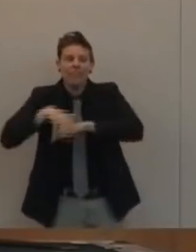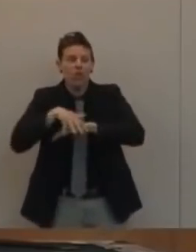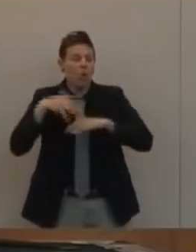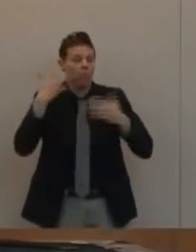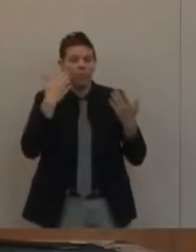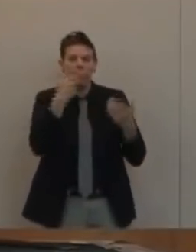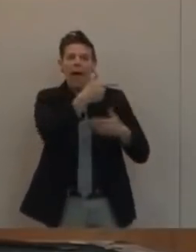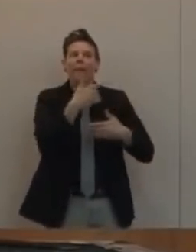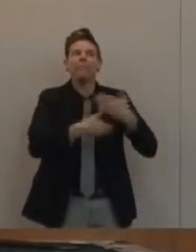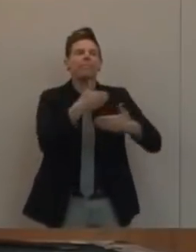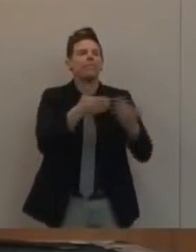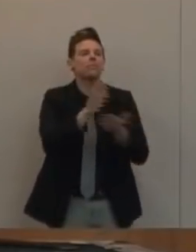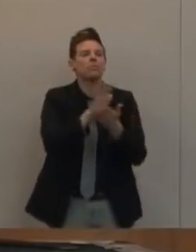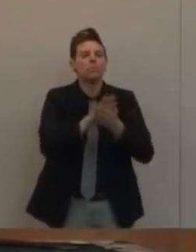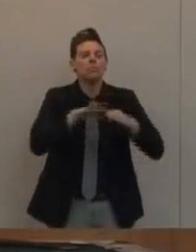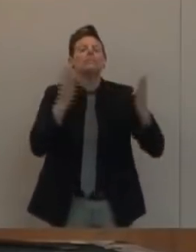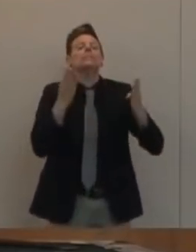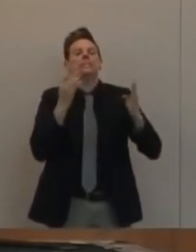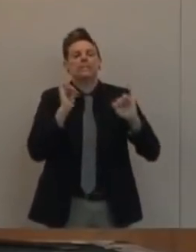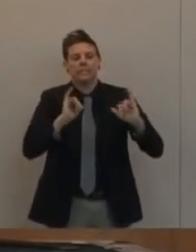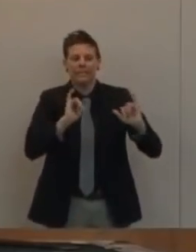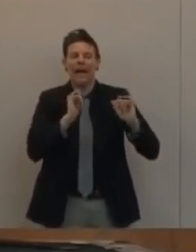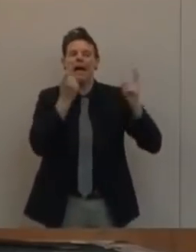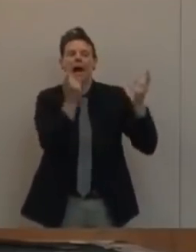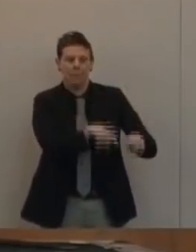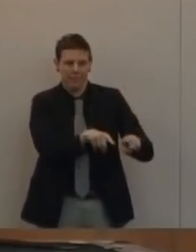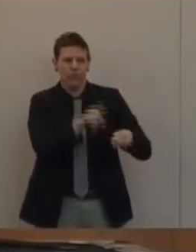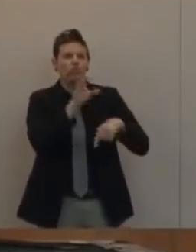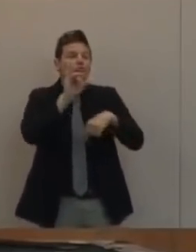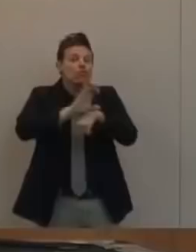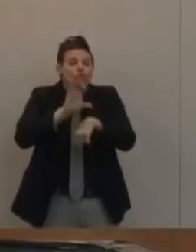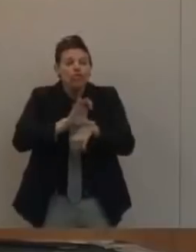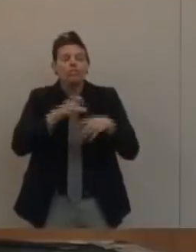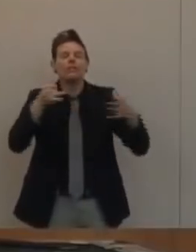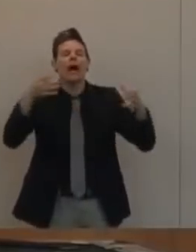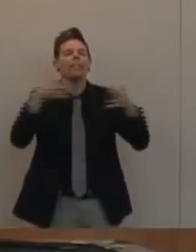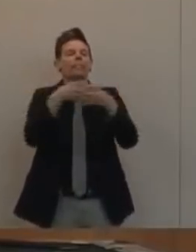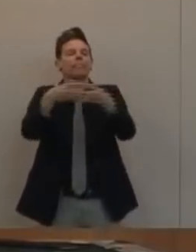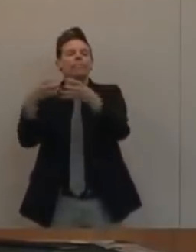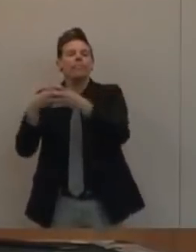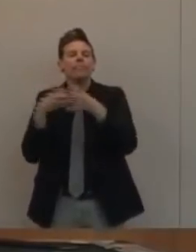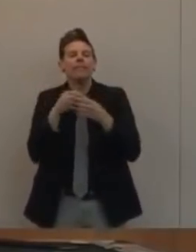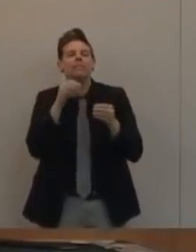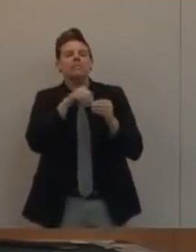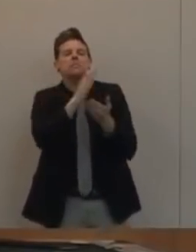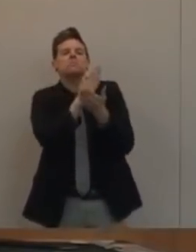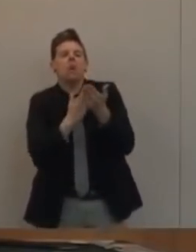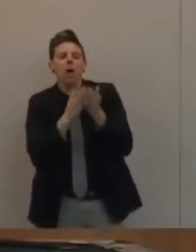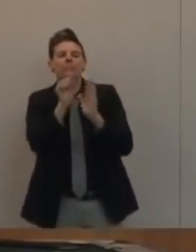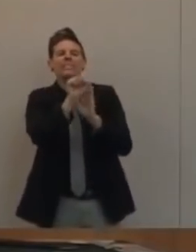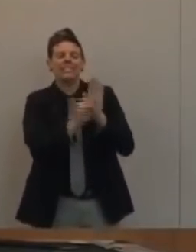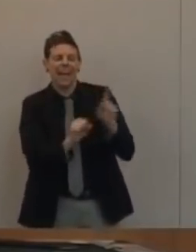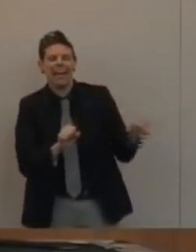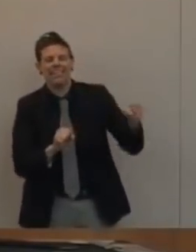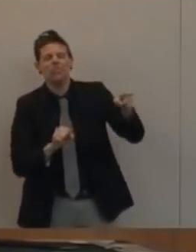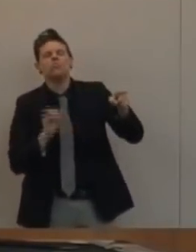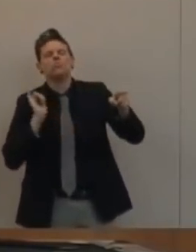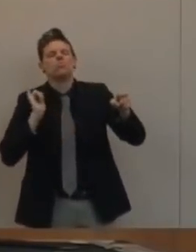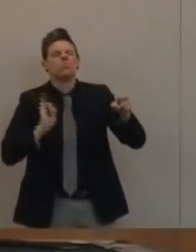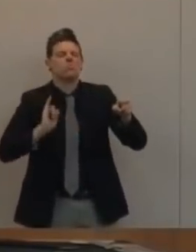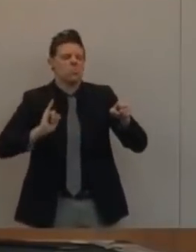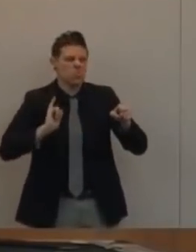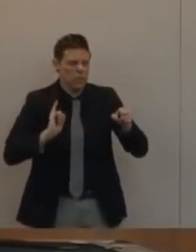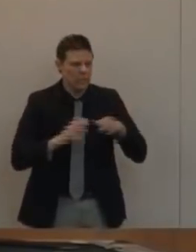We also know that we had church services in any number of those states. So we're really working that if we have a